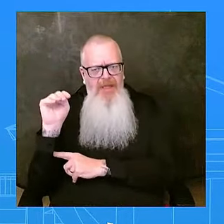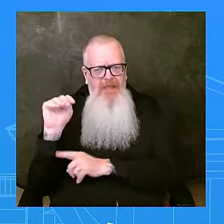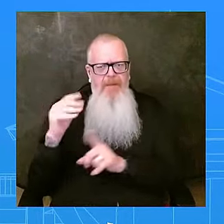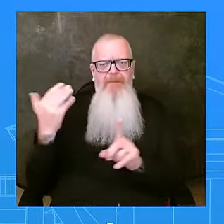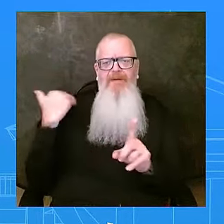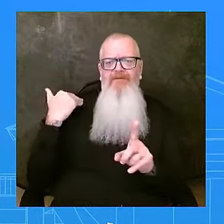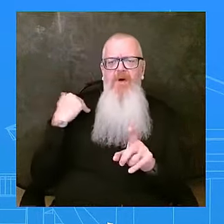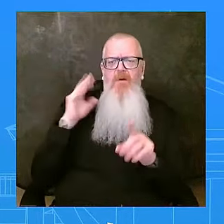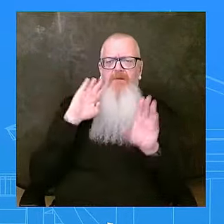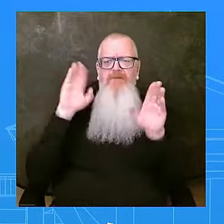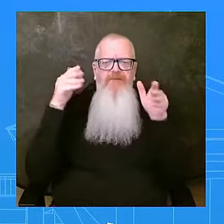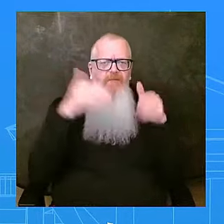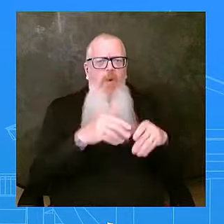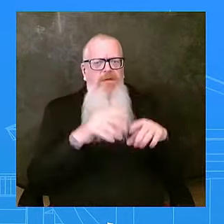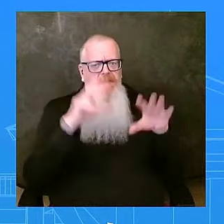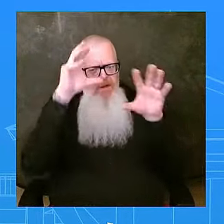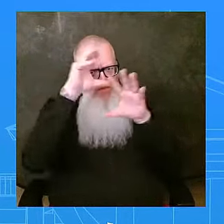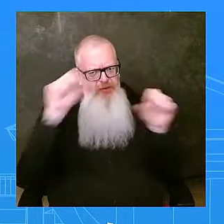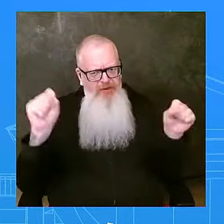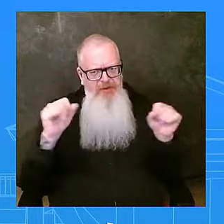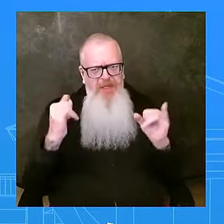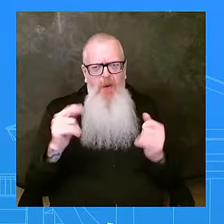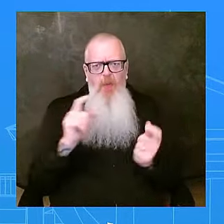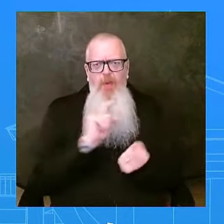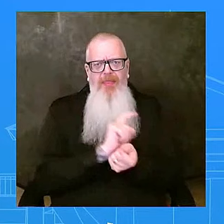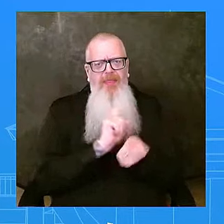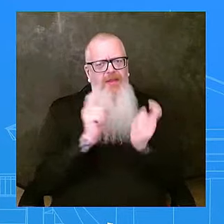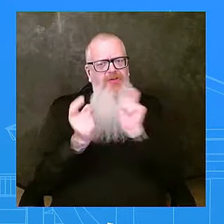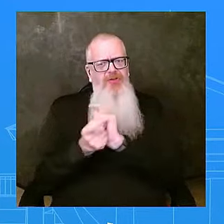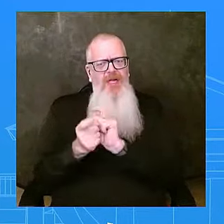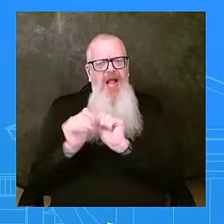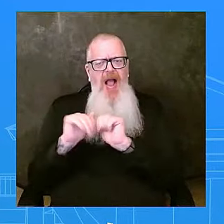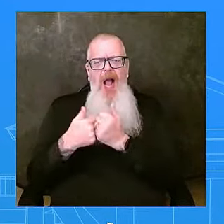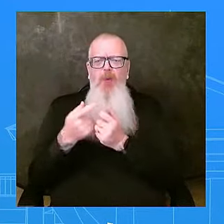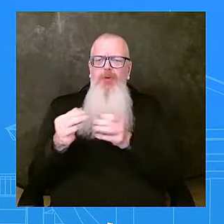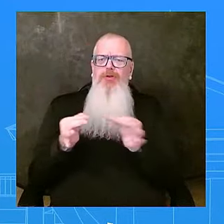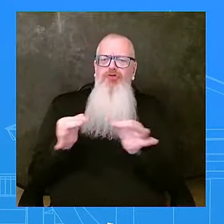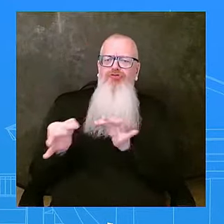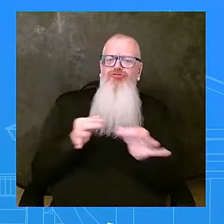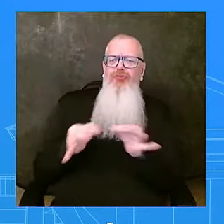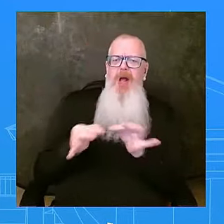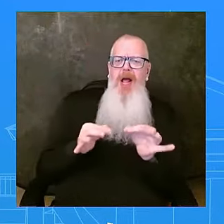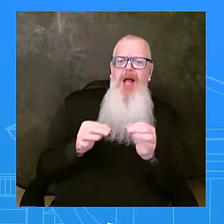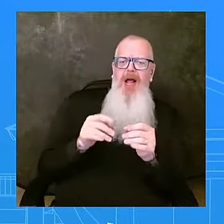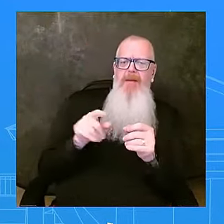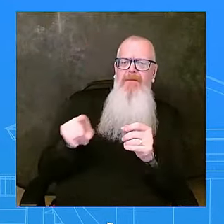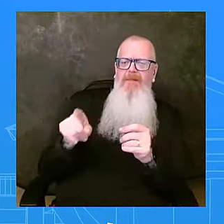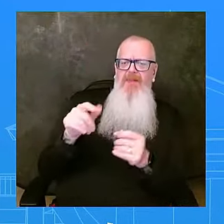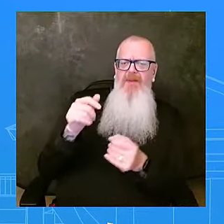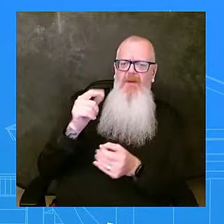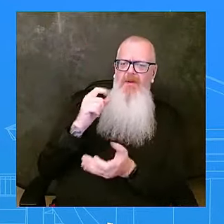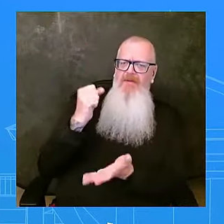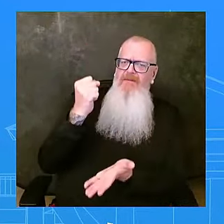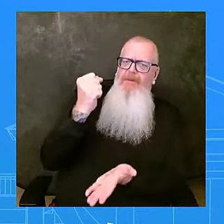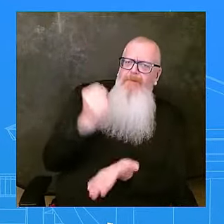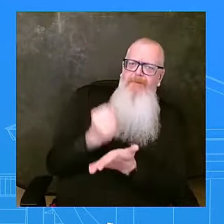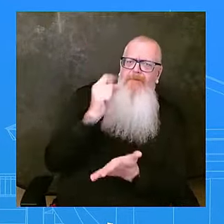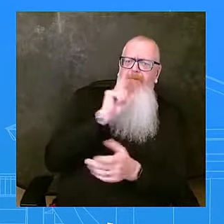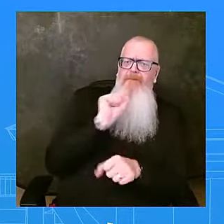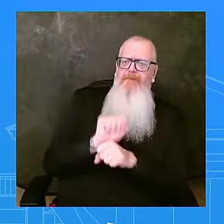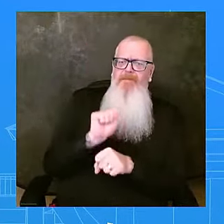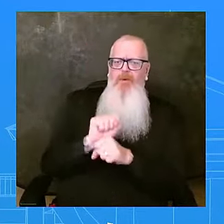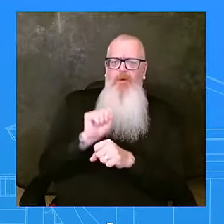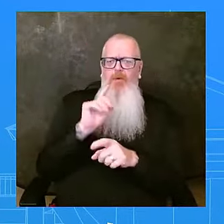do that, how do you describe the importance of, you know, in this official way, talking about her and linking her to the